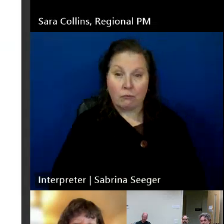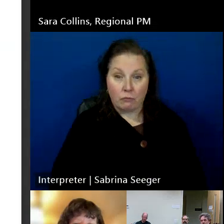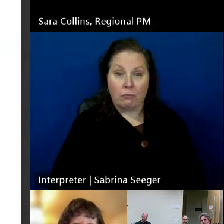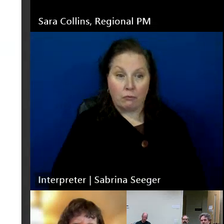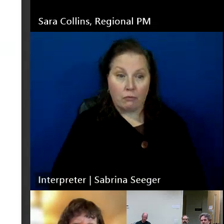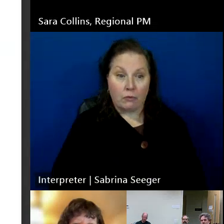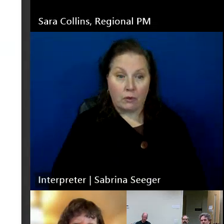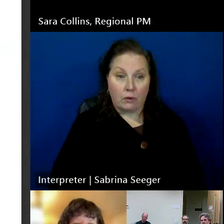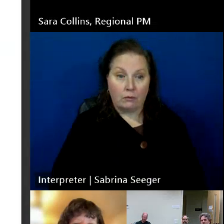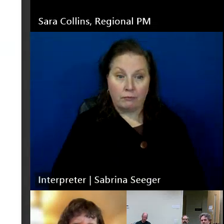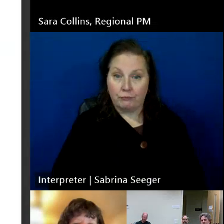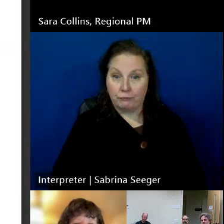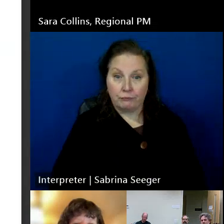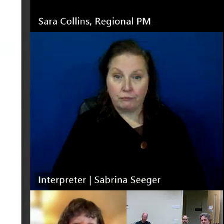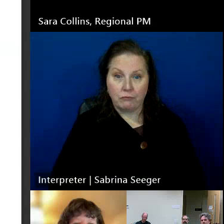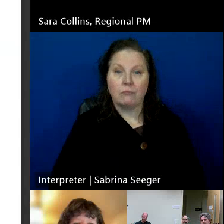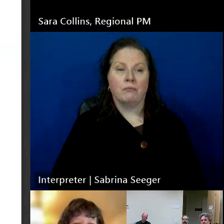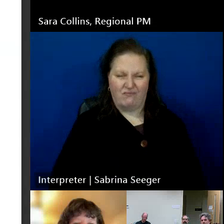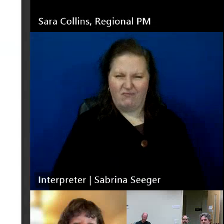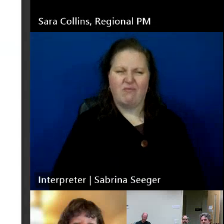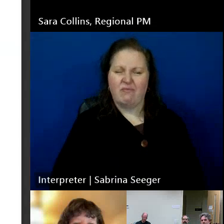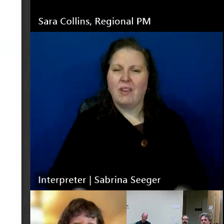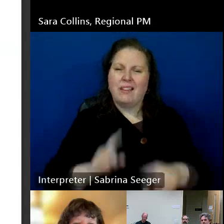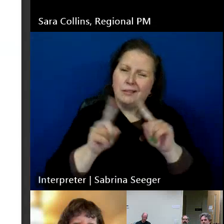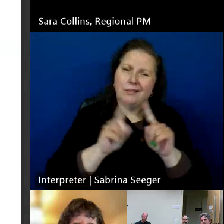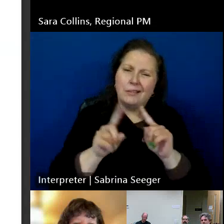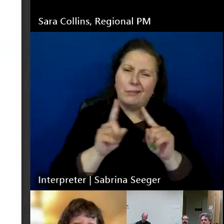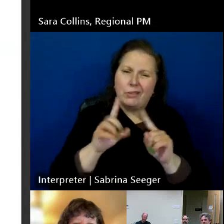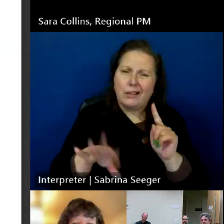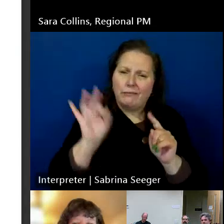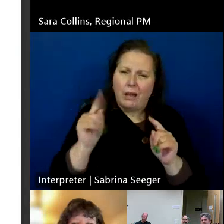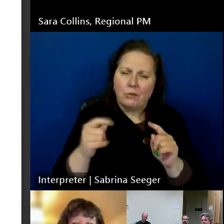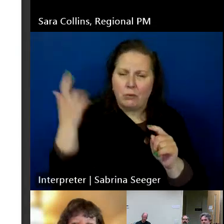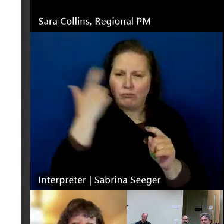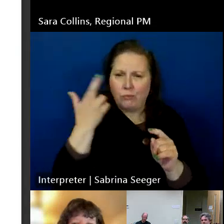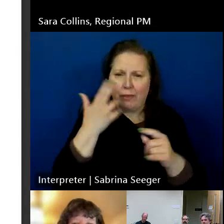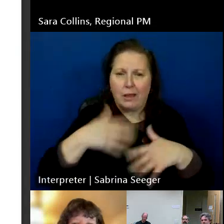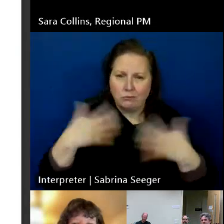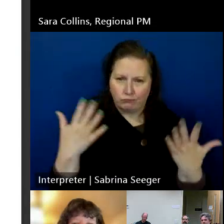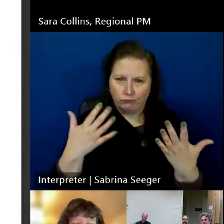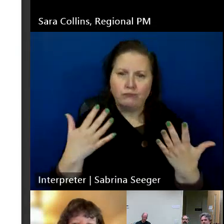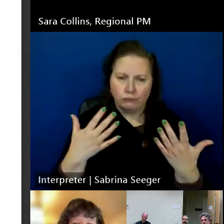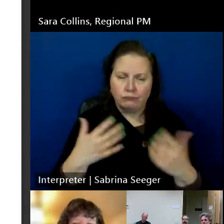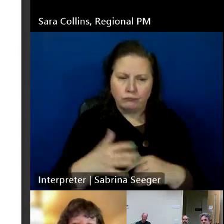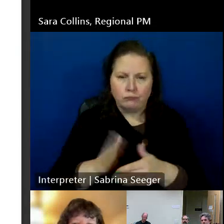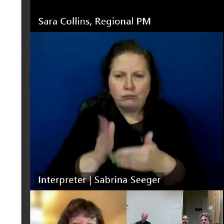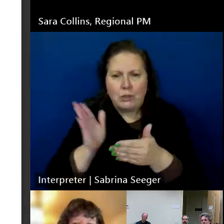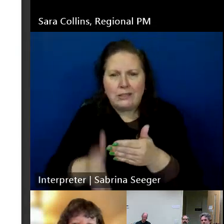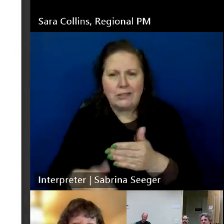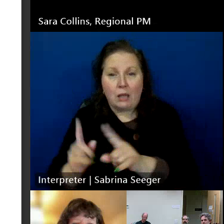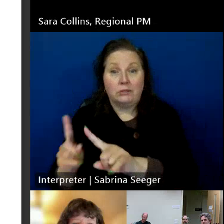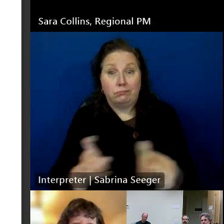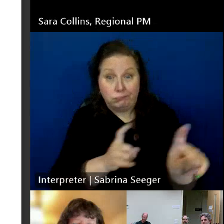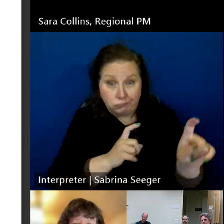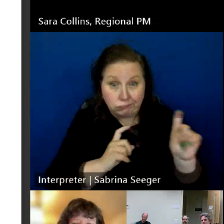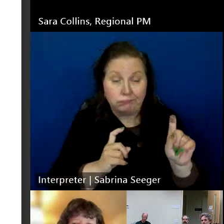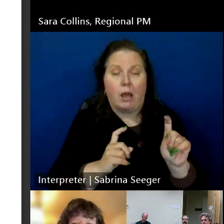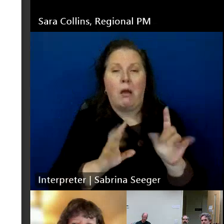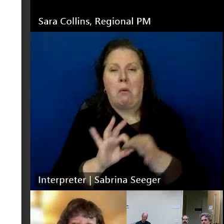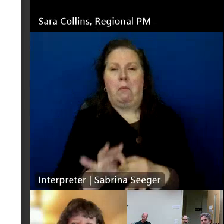Oh, so I'll go through a selection of the findings that we think are important and salient